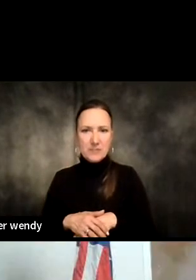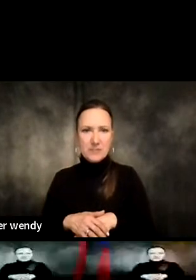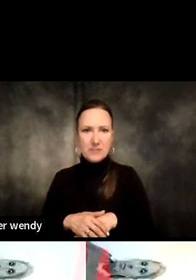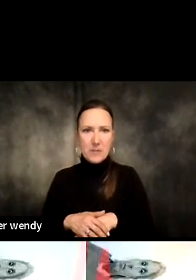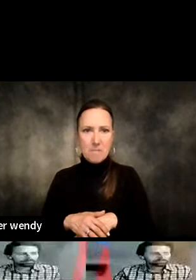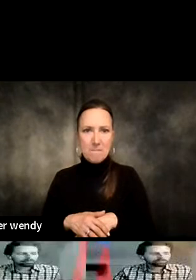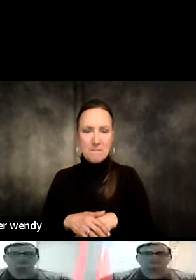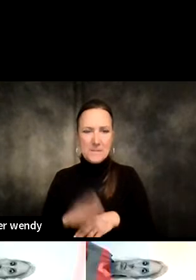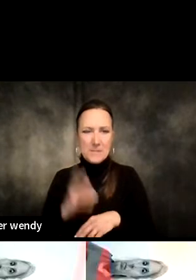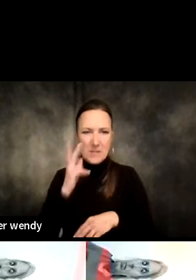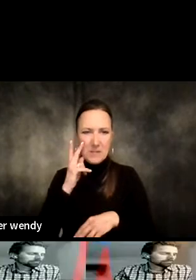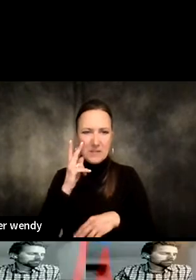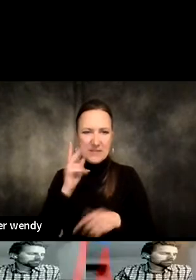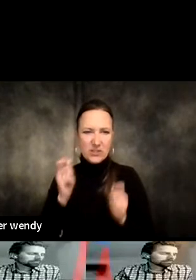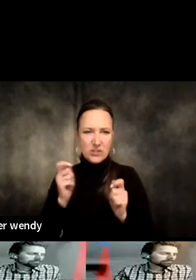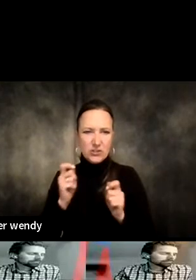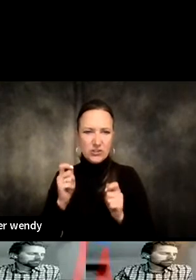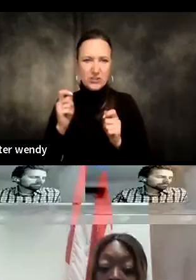little helpful.